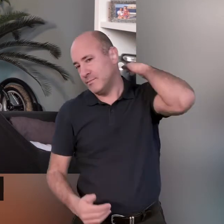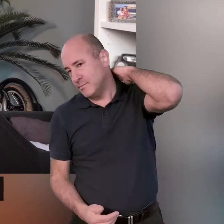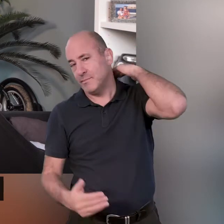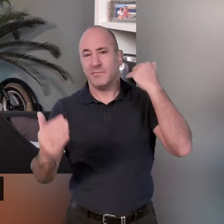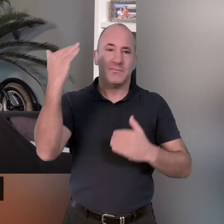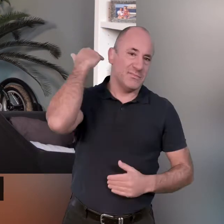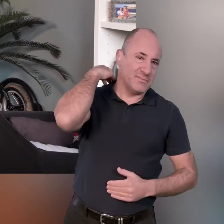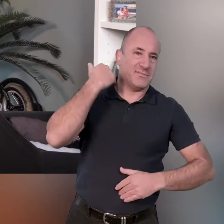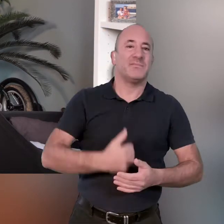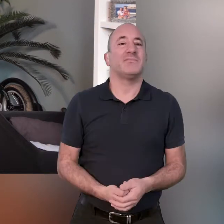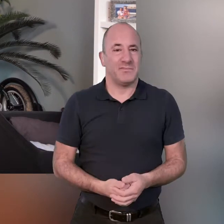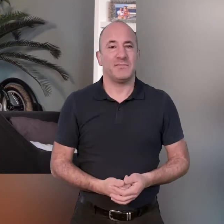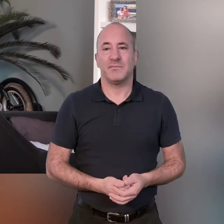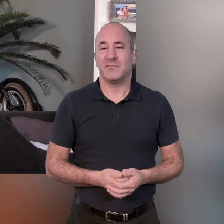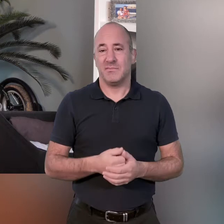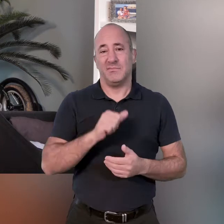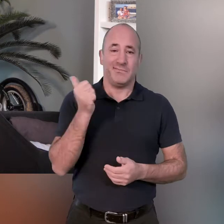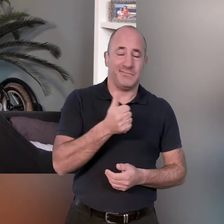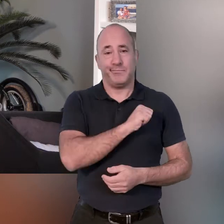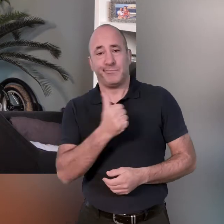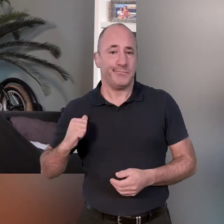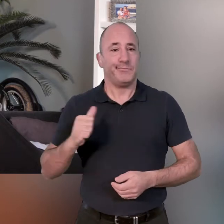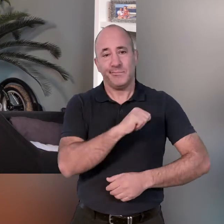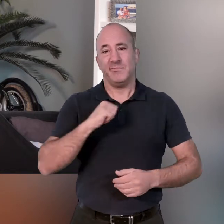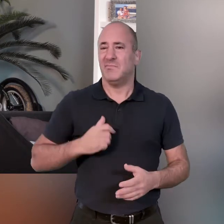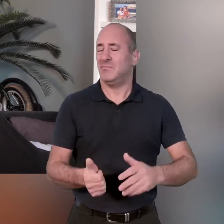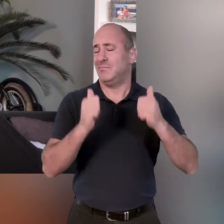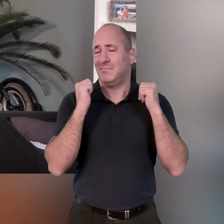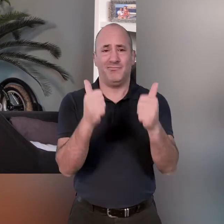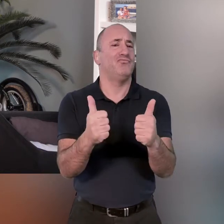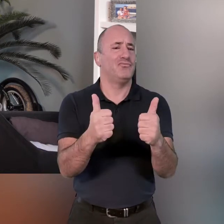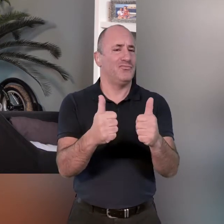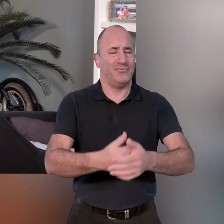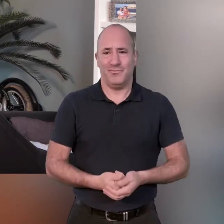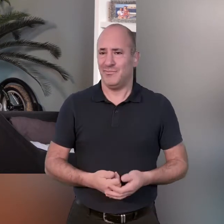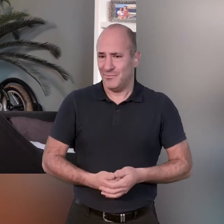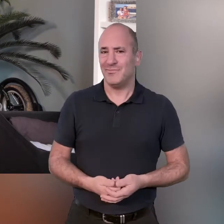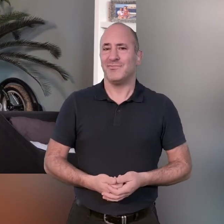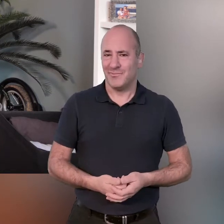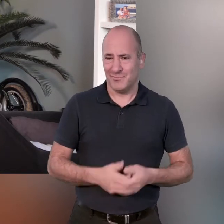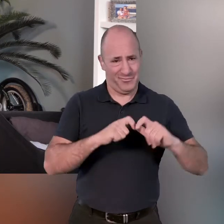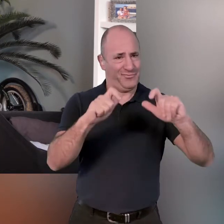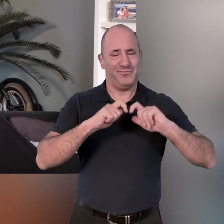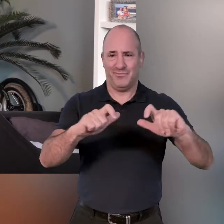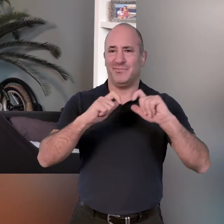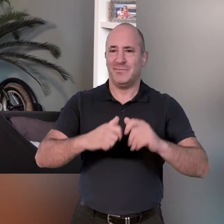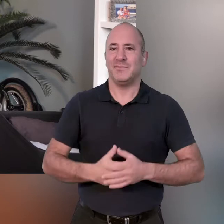nice. So one side, then the other, and again and again. Good